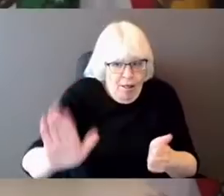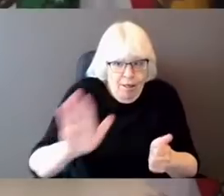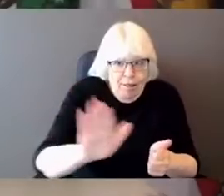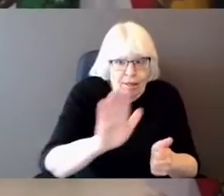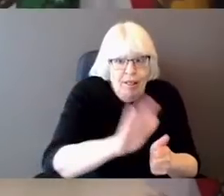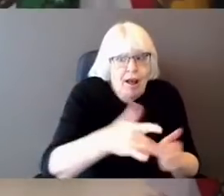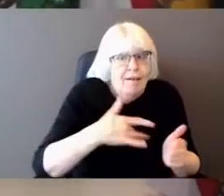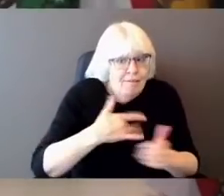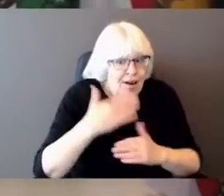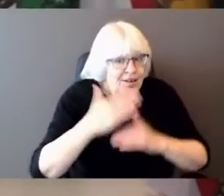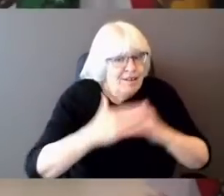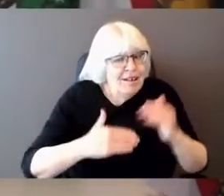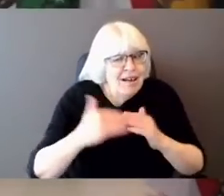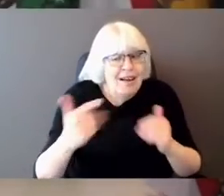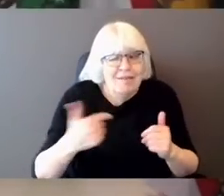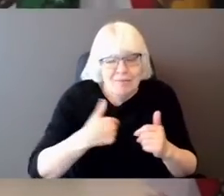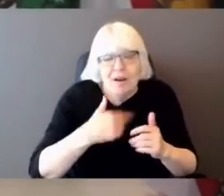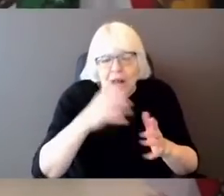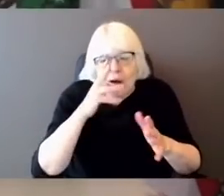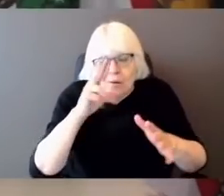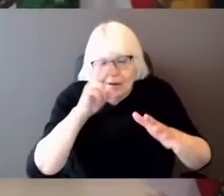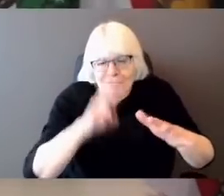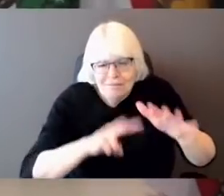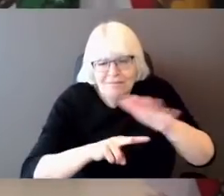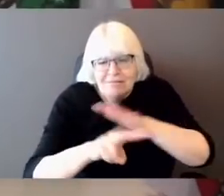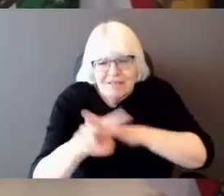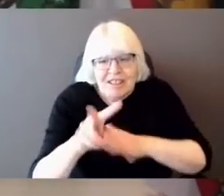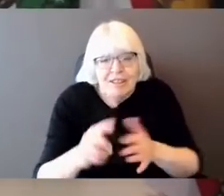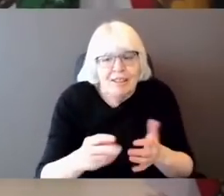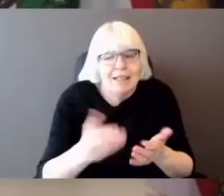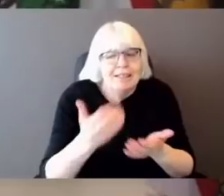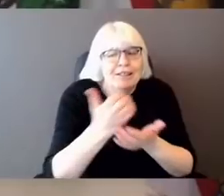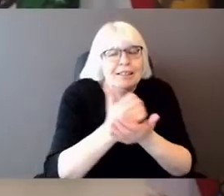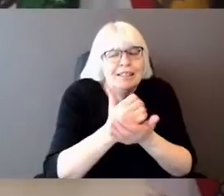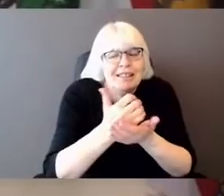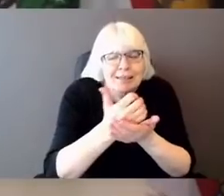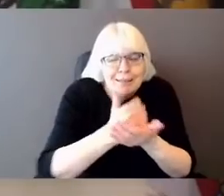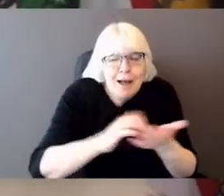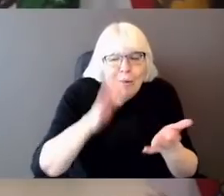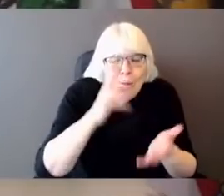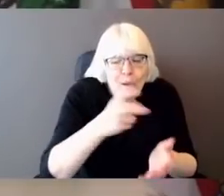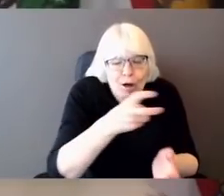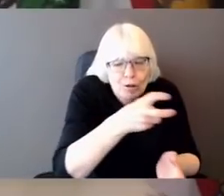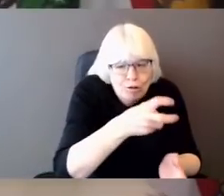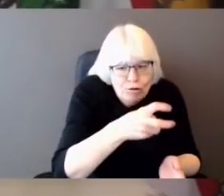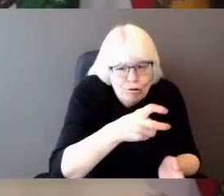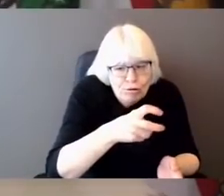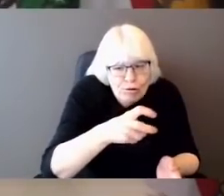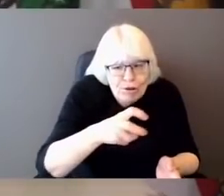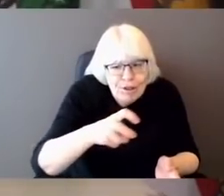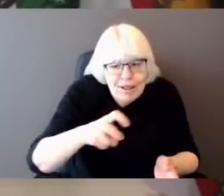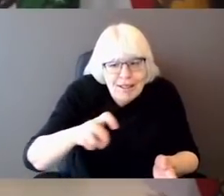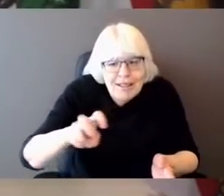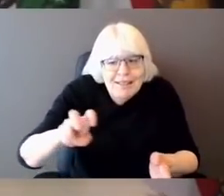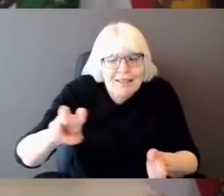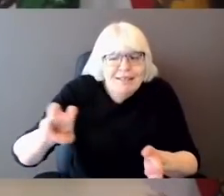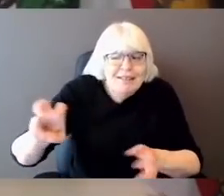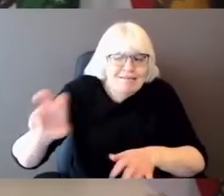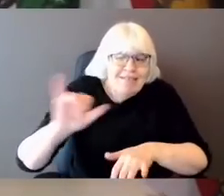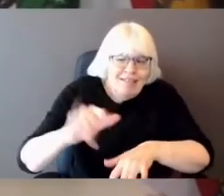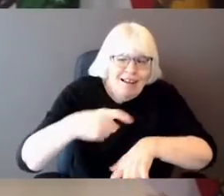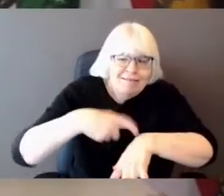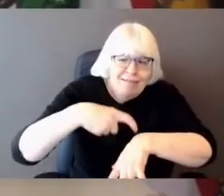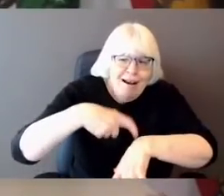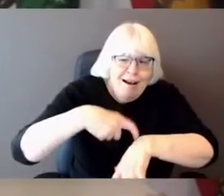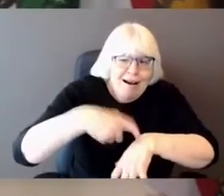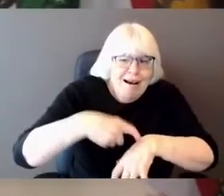of transition, and I think a lot of the things that we have incorporated into our lives will likely continue for the time